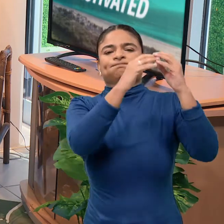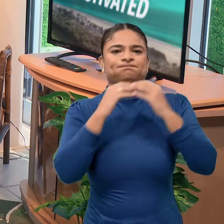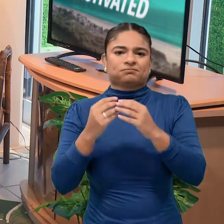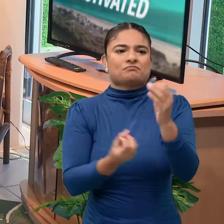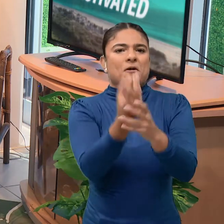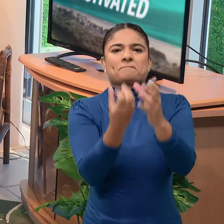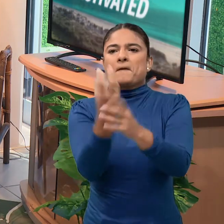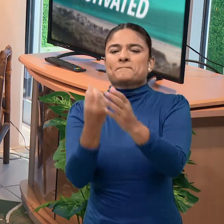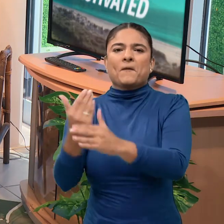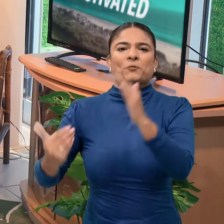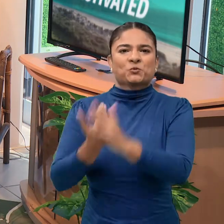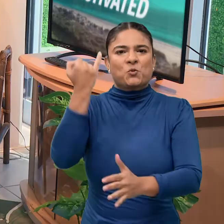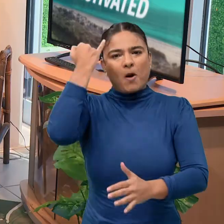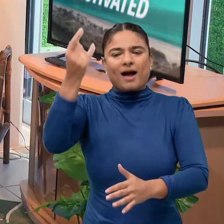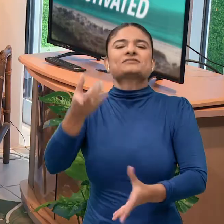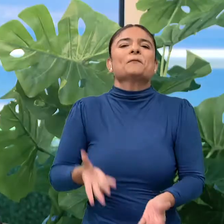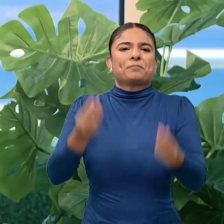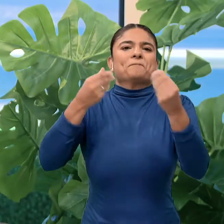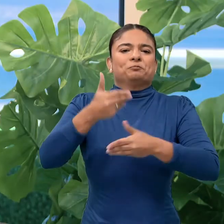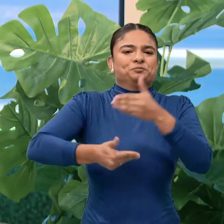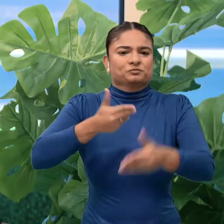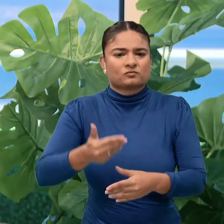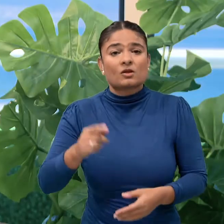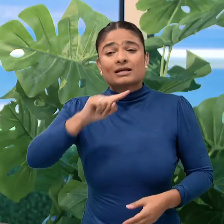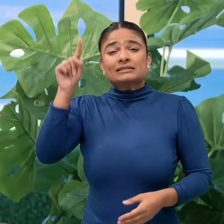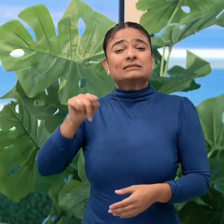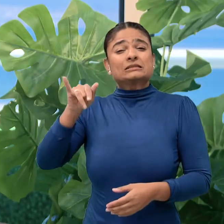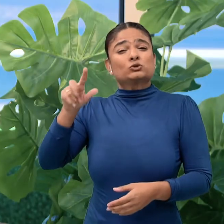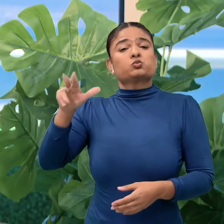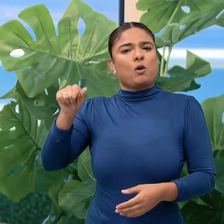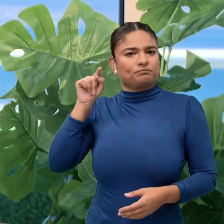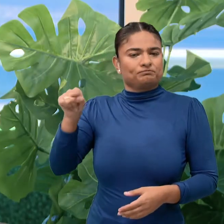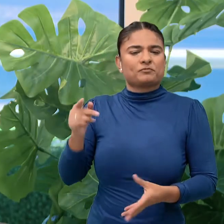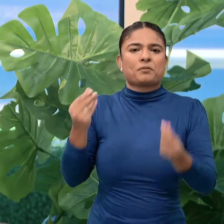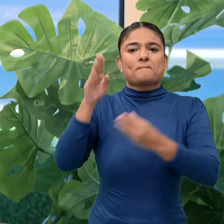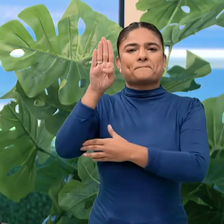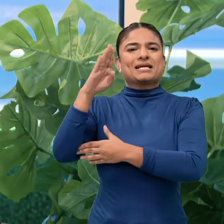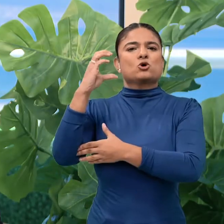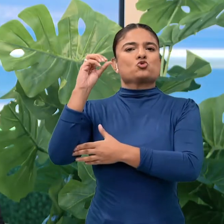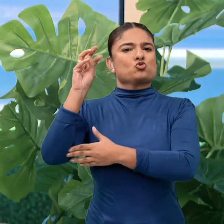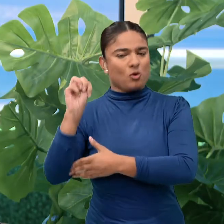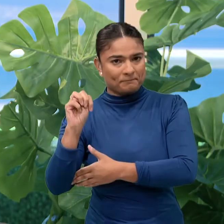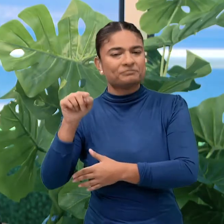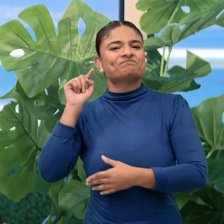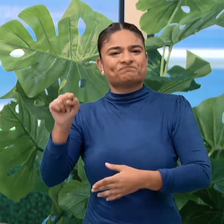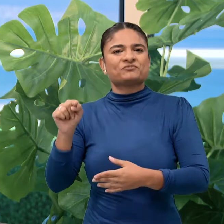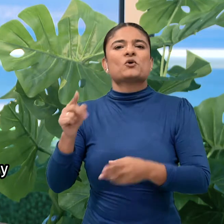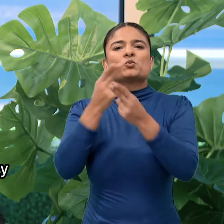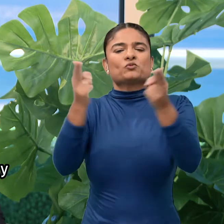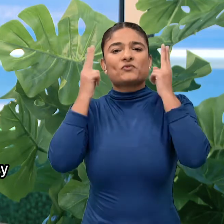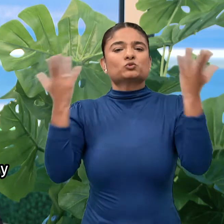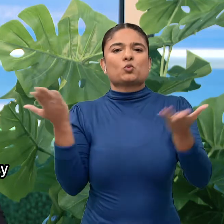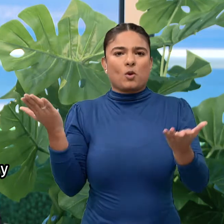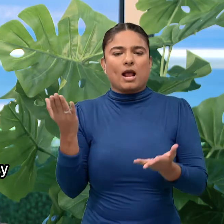more freely express his ideas that he has. Nadat Zukiswa Zuki en Zo haar BCom honeursgraad in ekonomie